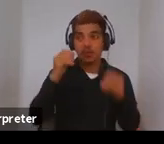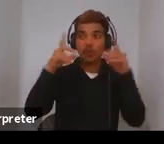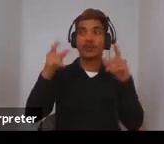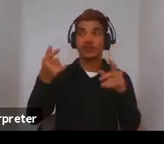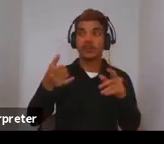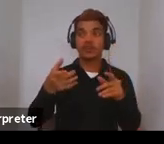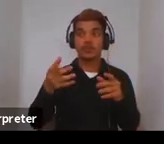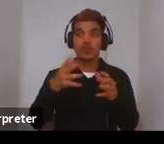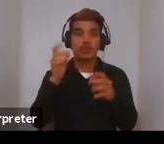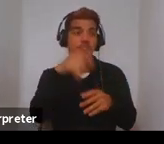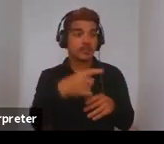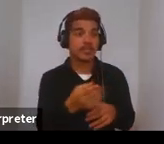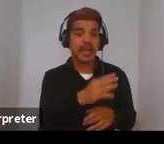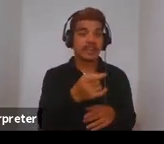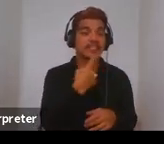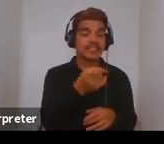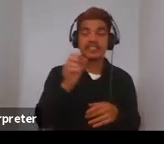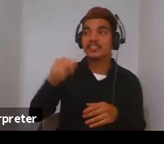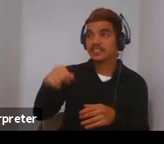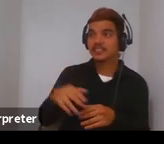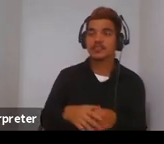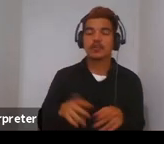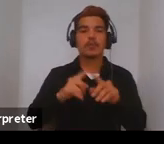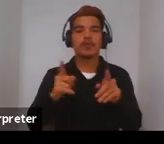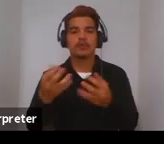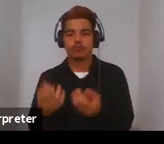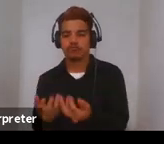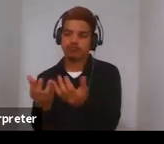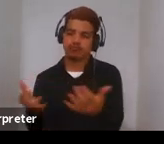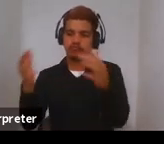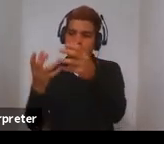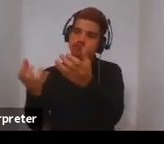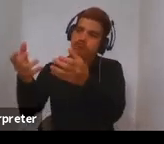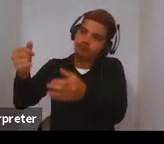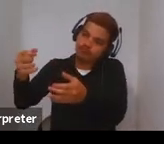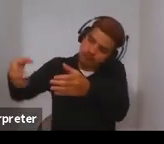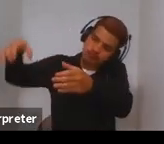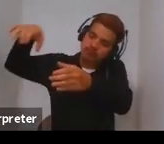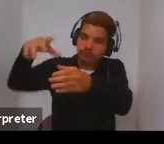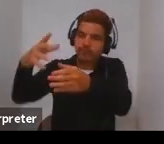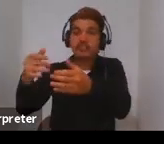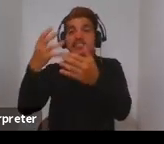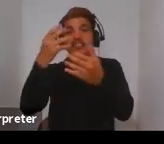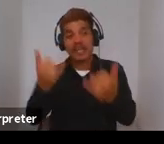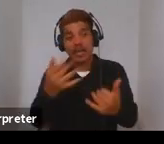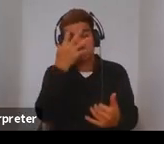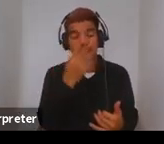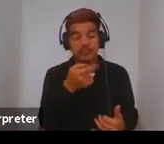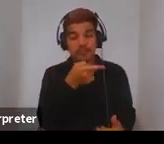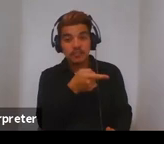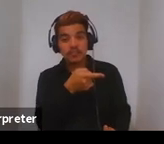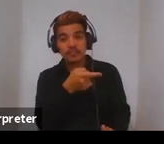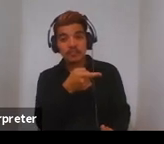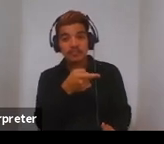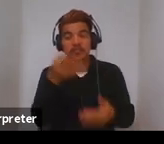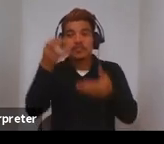tea. And they said yes. But in the time it took you to boil the kettle, brew the tea, and add the milk, they are now unconscious. You should just put the tea